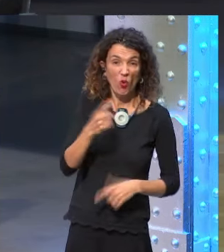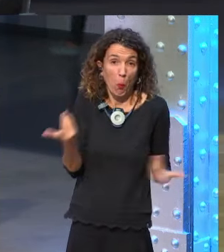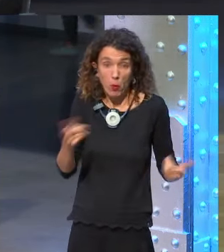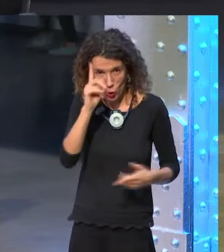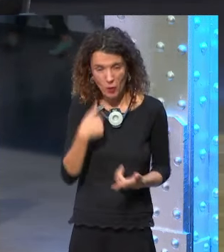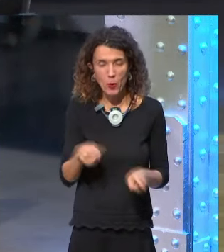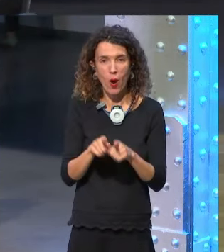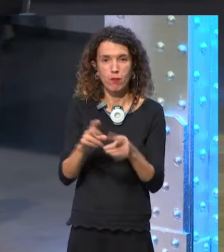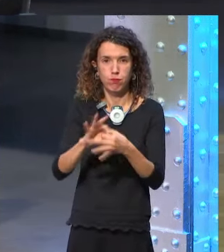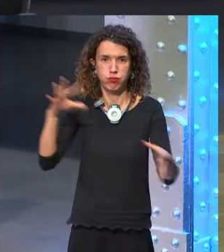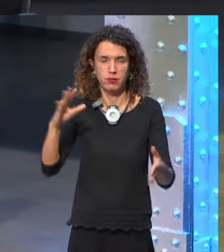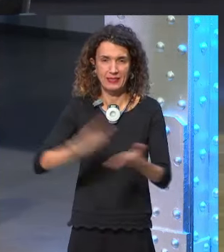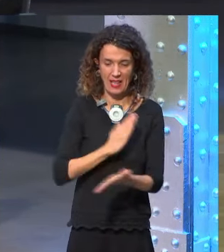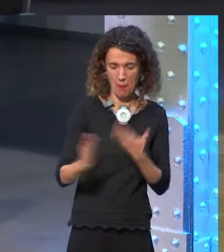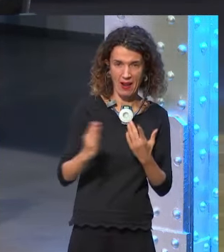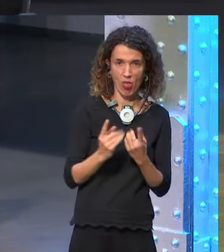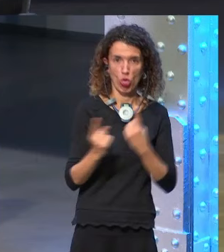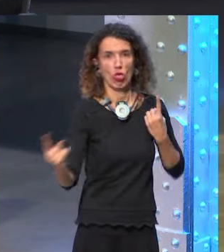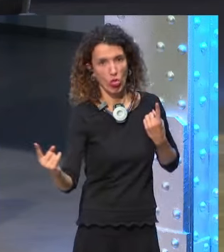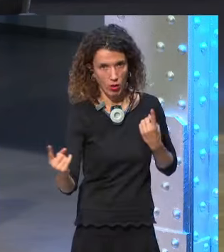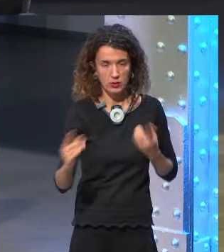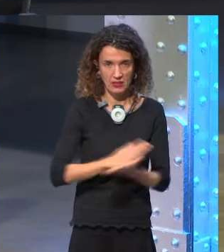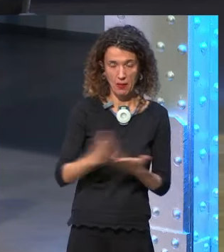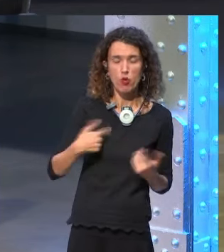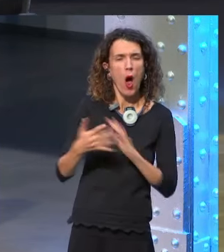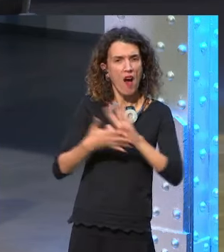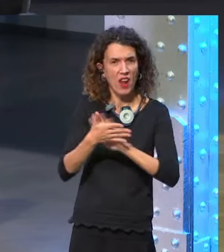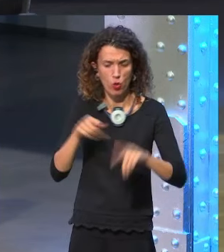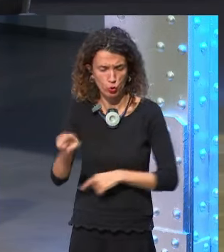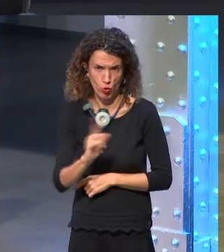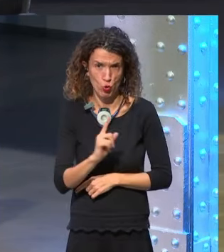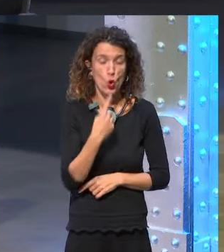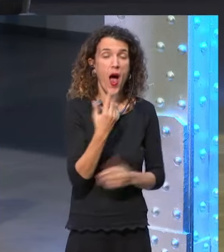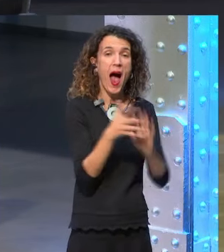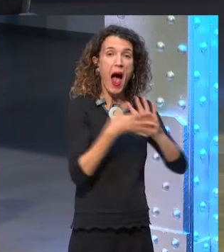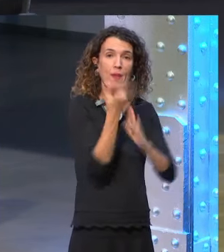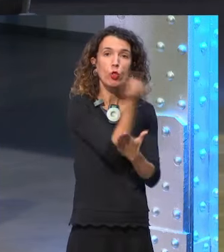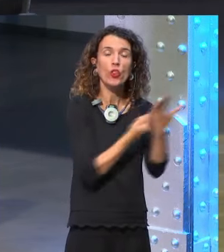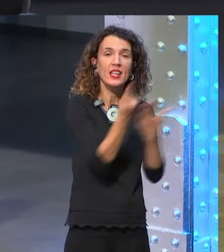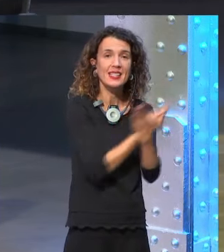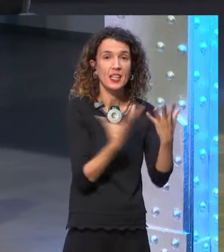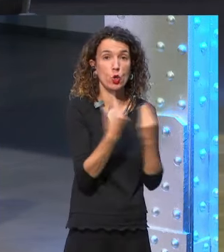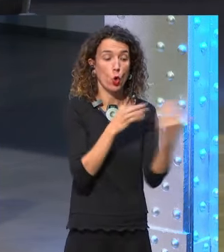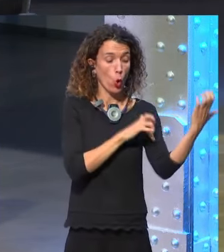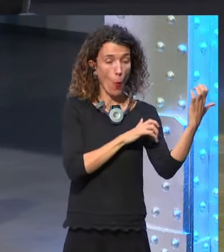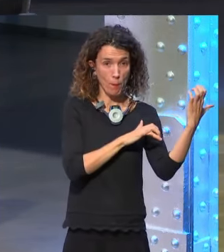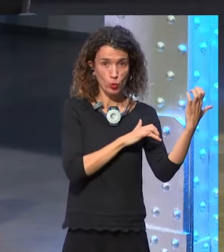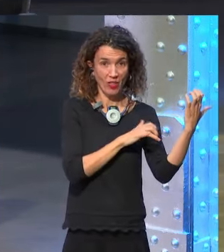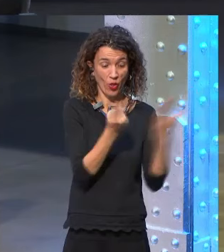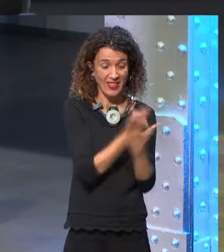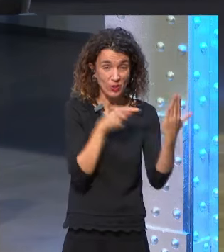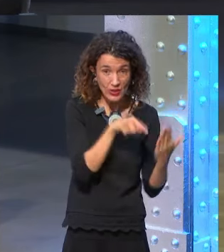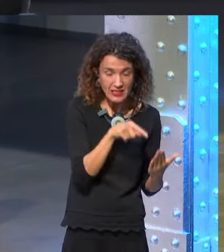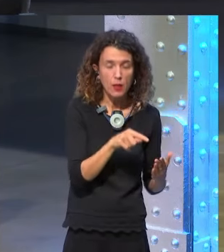user. That's not what I'm talking about. I'm talking really about the computational designer that is able to some degree craft his